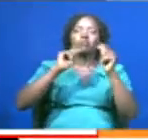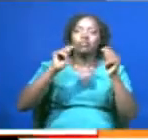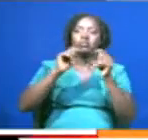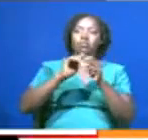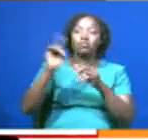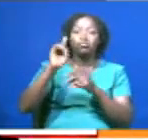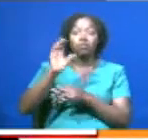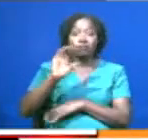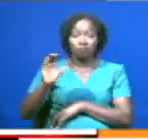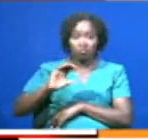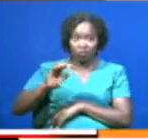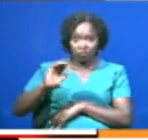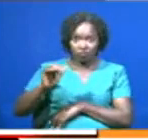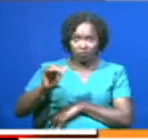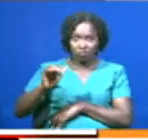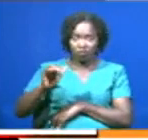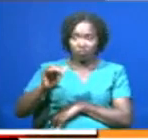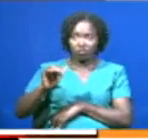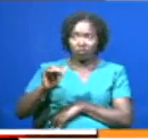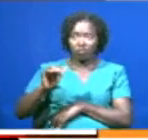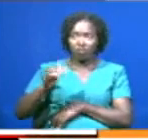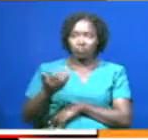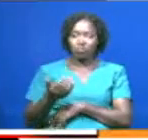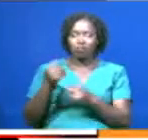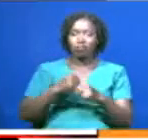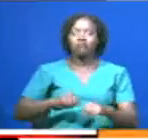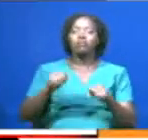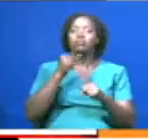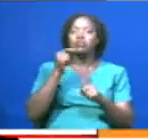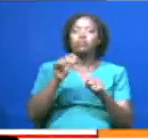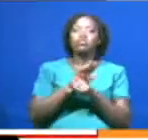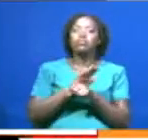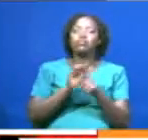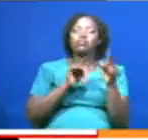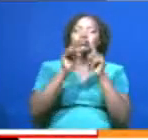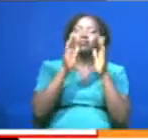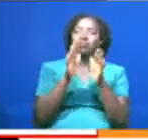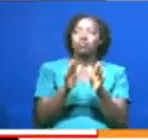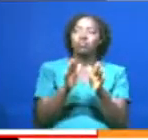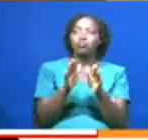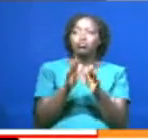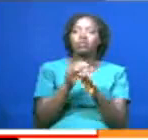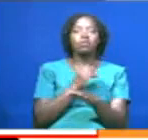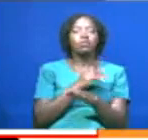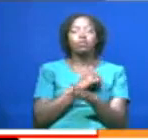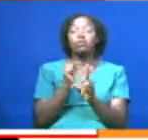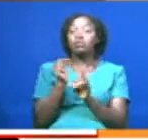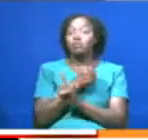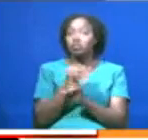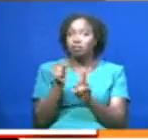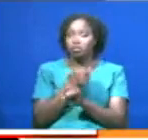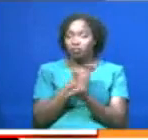City. Likana Sacco Chairman Kiongo Karinge said most of the passengers are afraid of potential violence from the